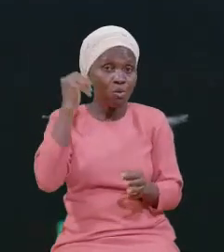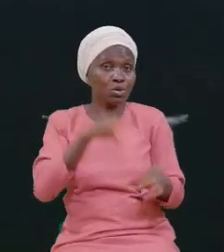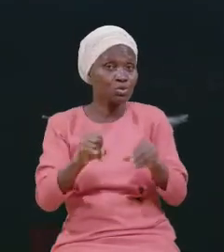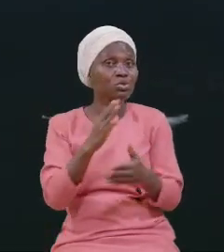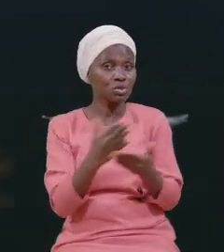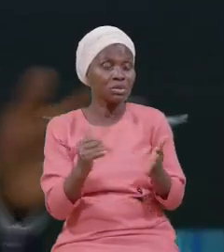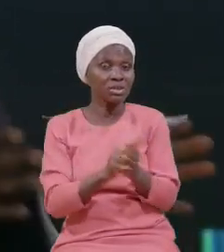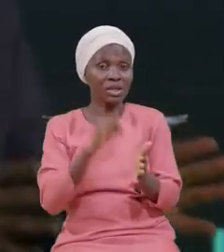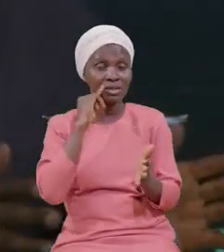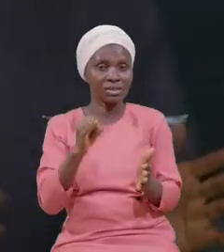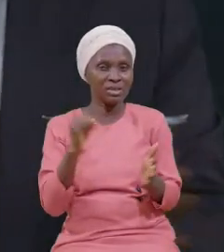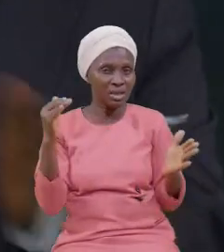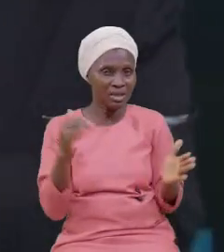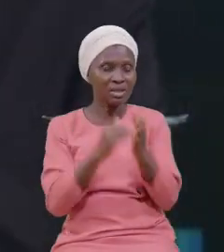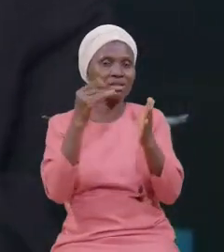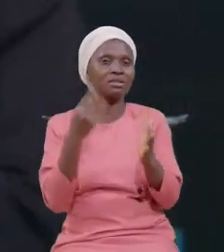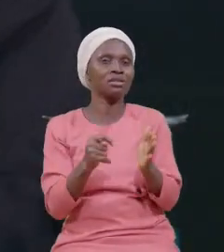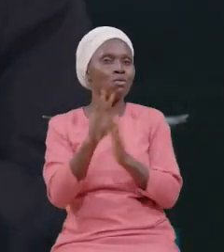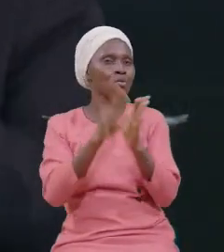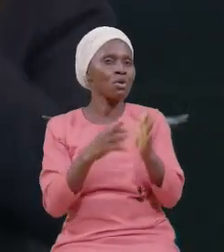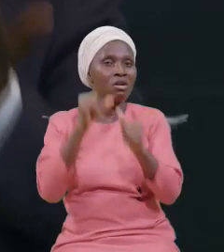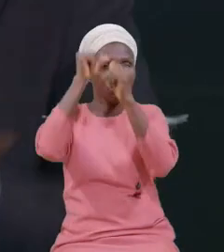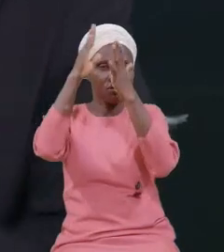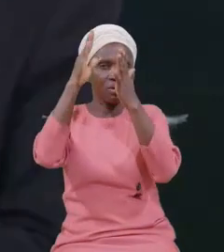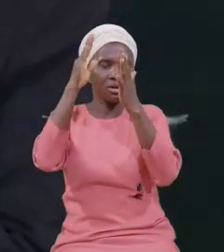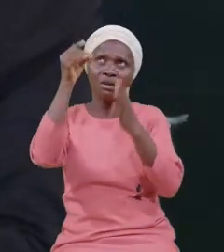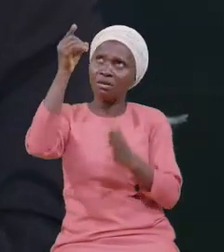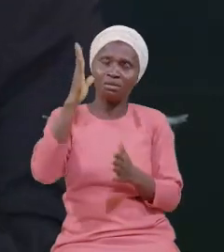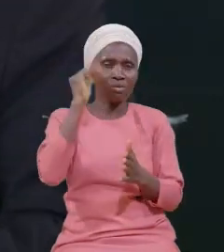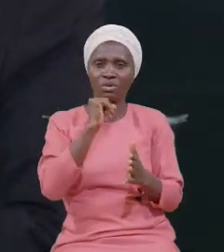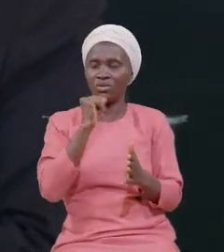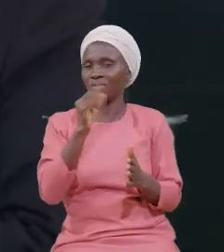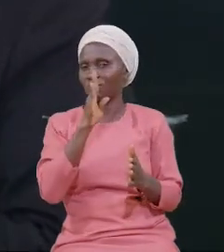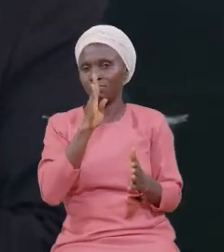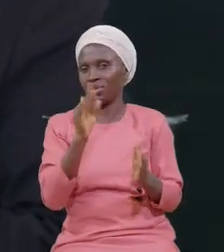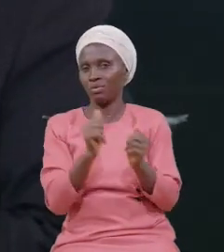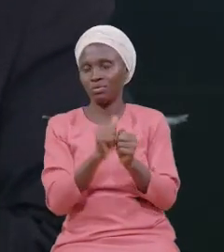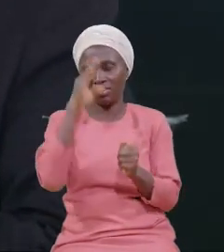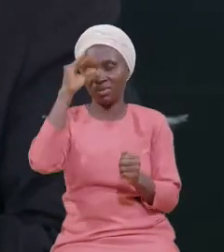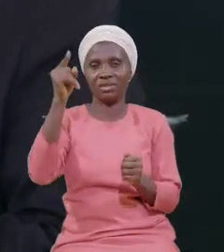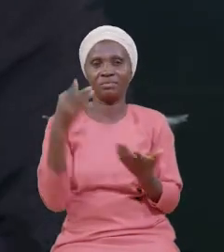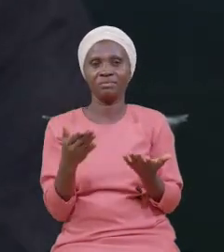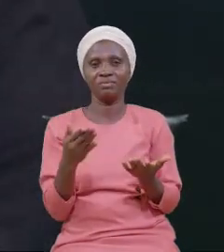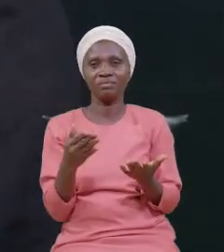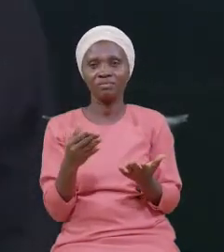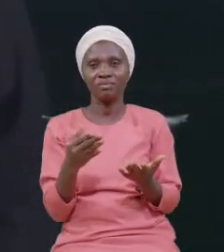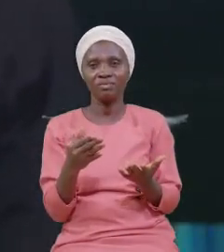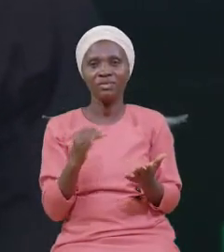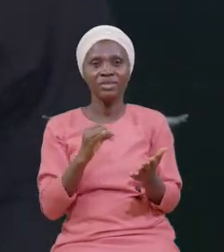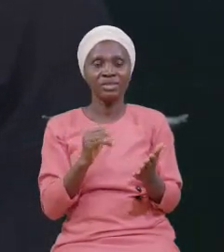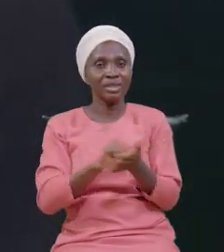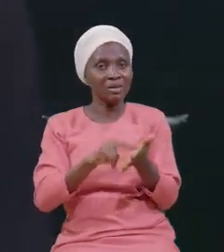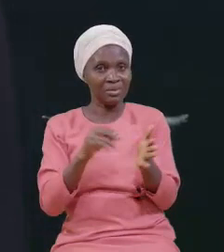the Father, God will not be with him. It's like, you know, his son being rebellious to the Father. The